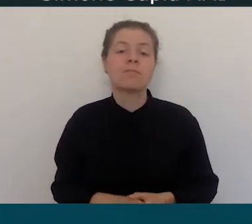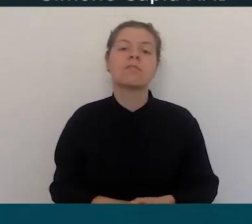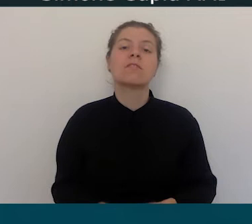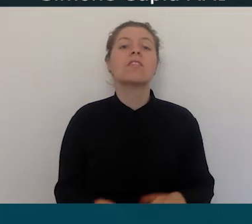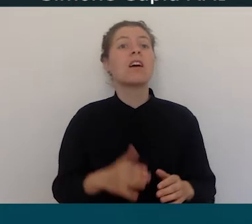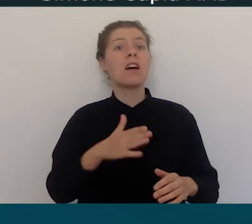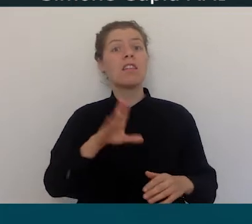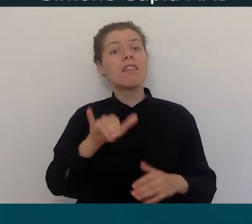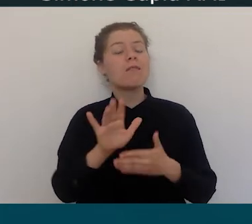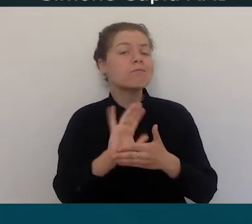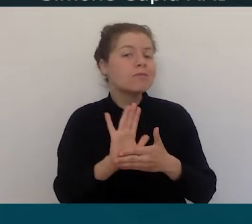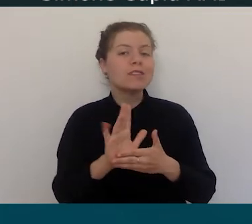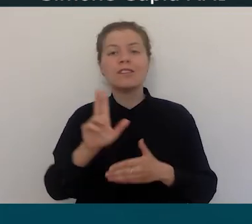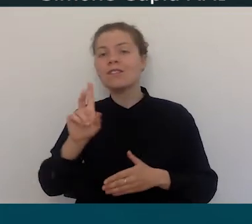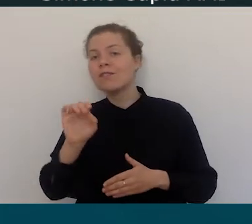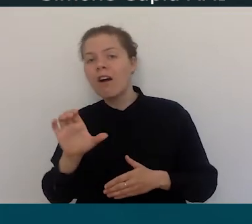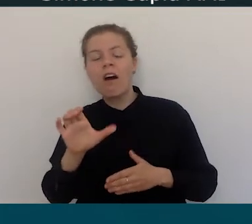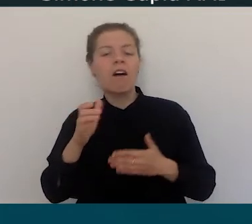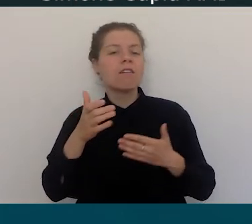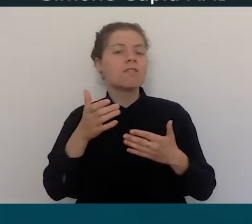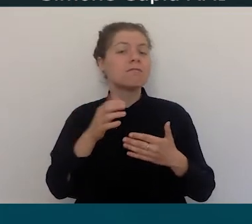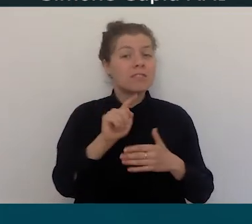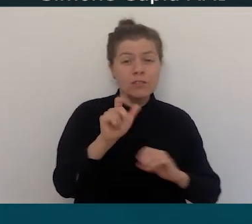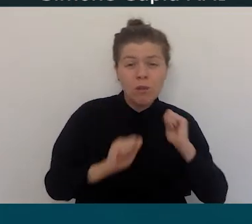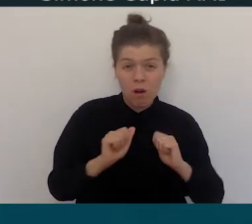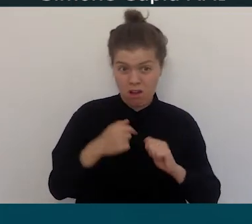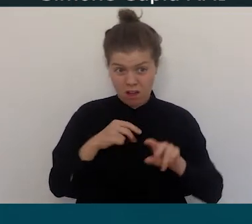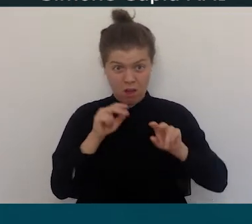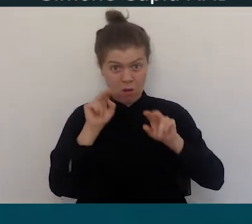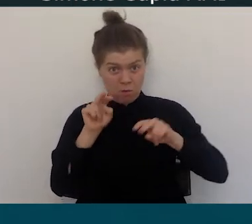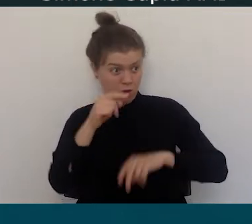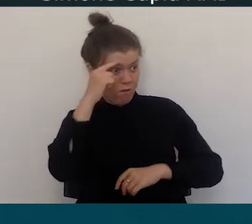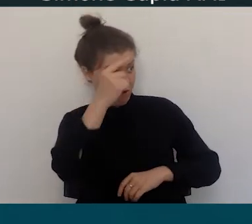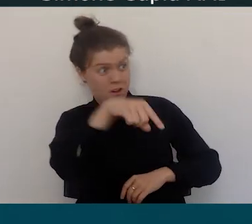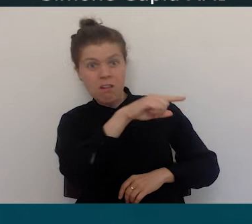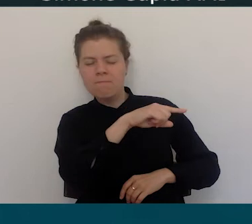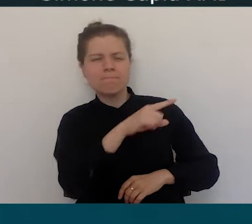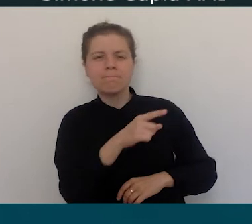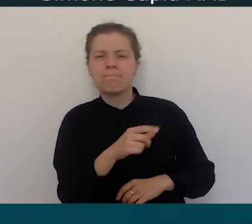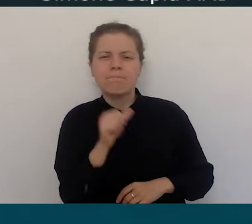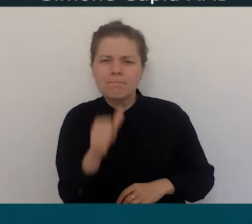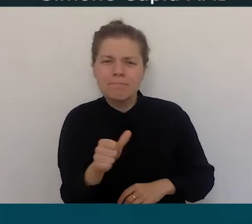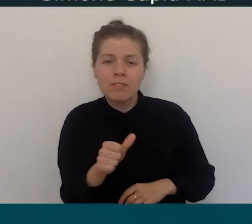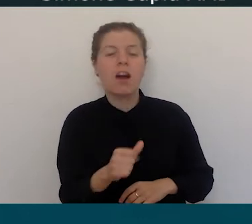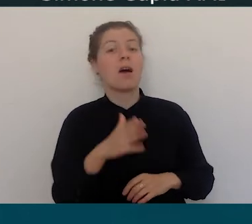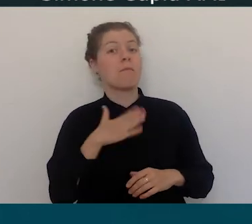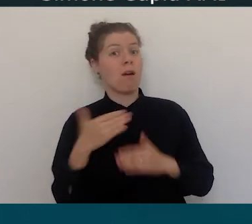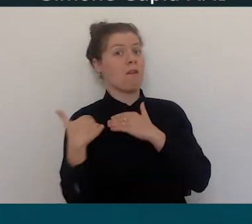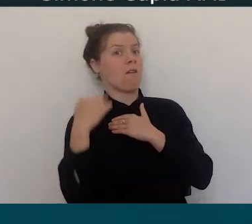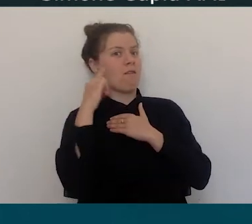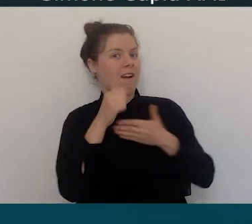the show, the documentary for my audience. It's Simone's job to help the audience watch the